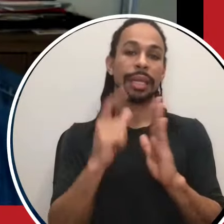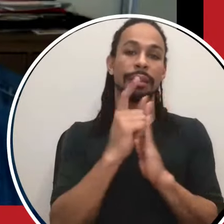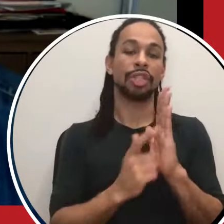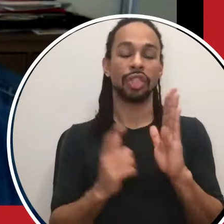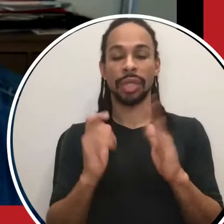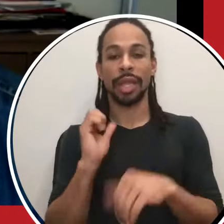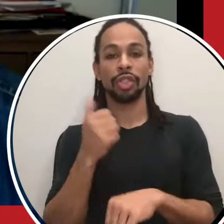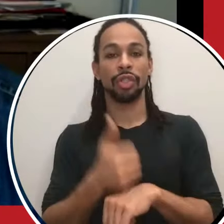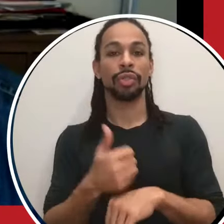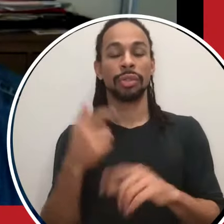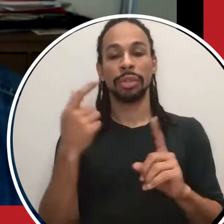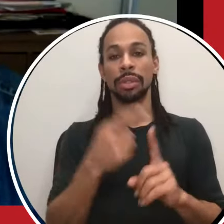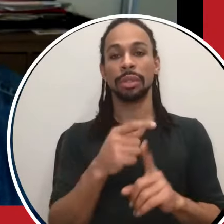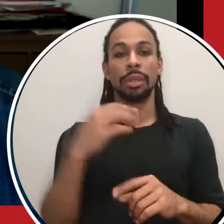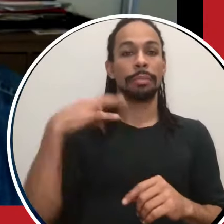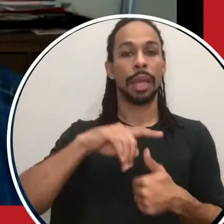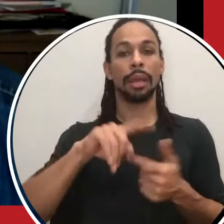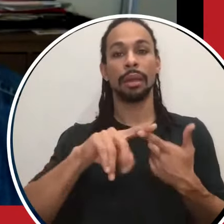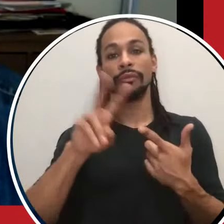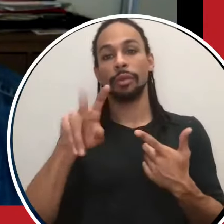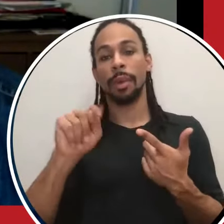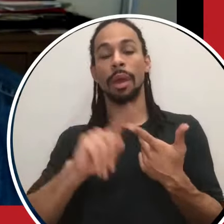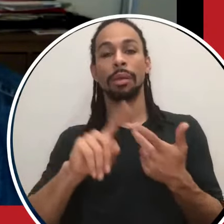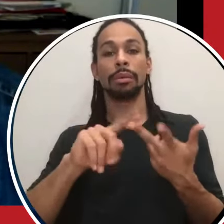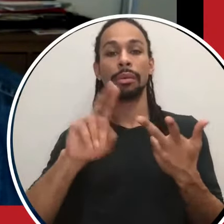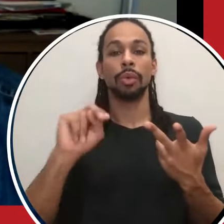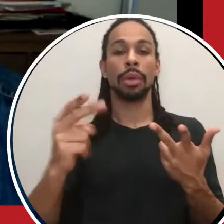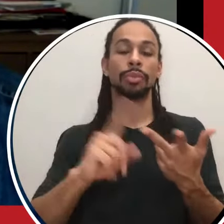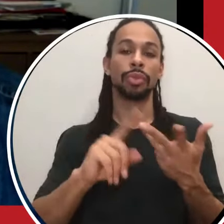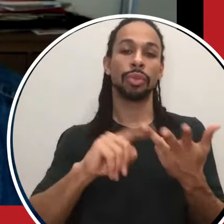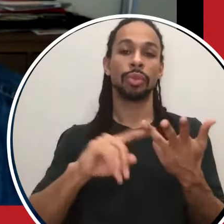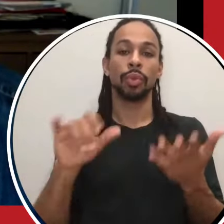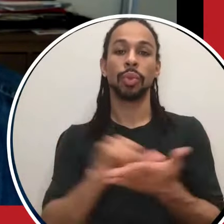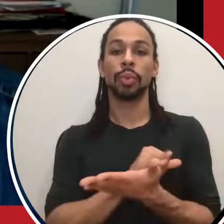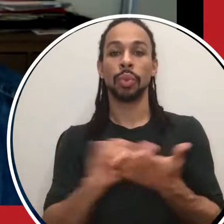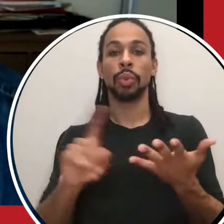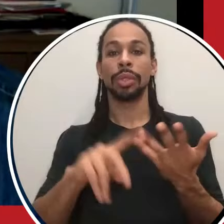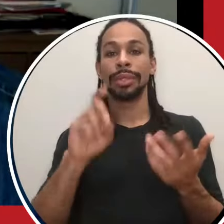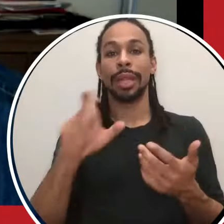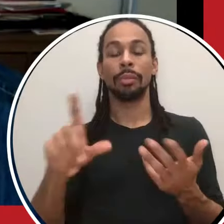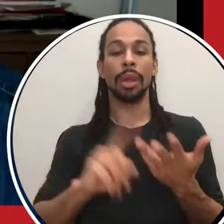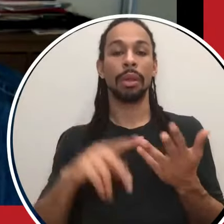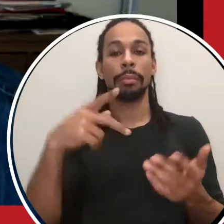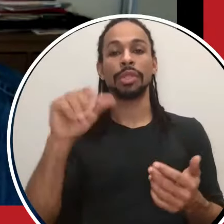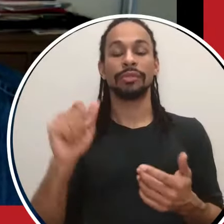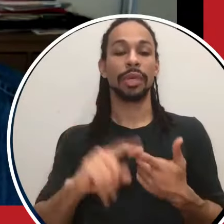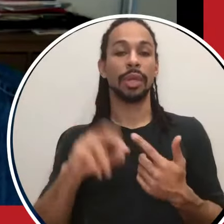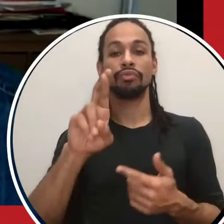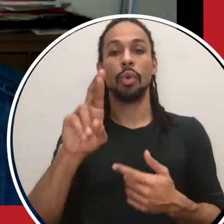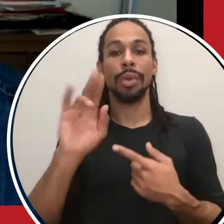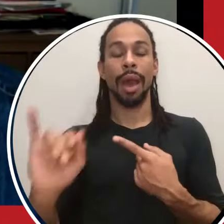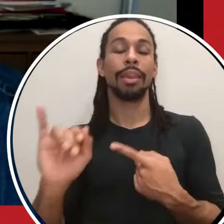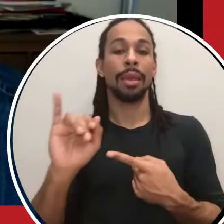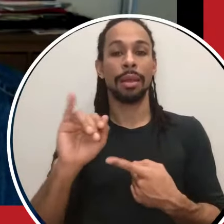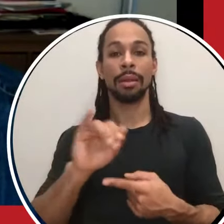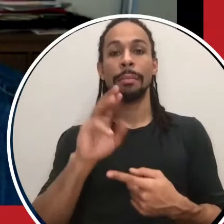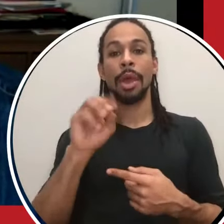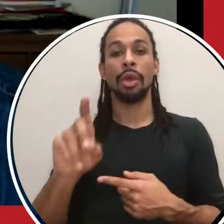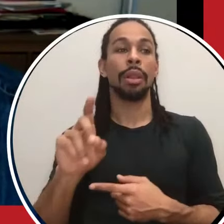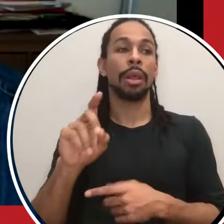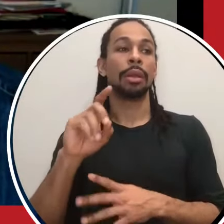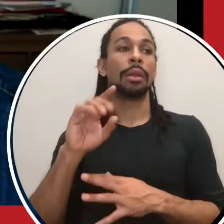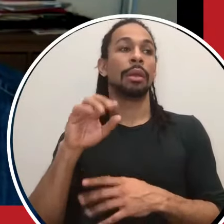New Hampshire, New York, Delaware, Pennsylvania, Rhode Island, Maryland, Minnesota,